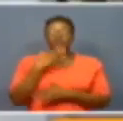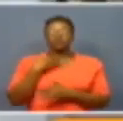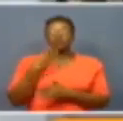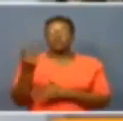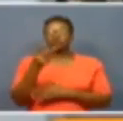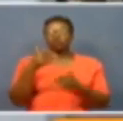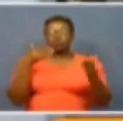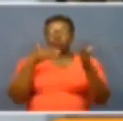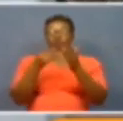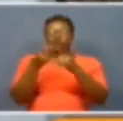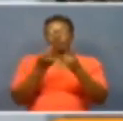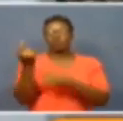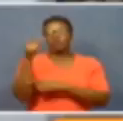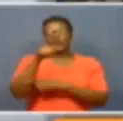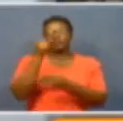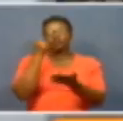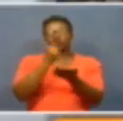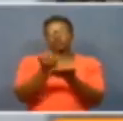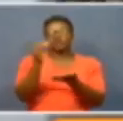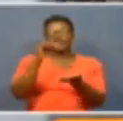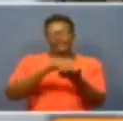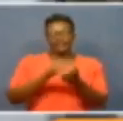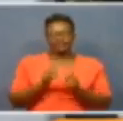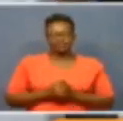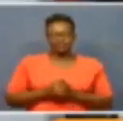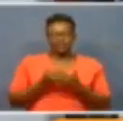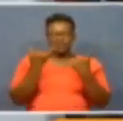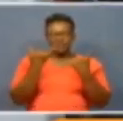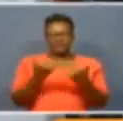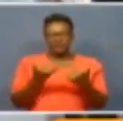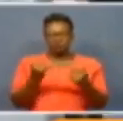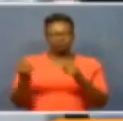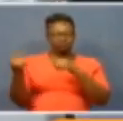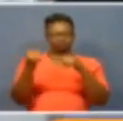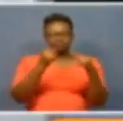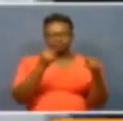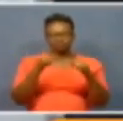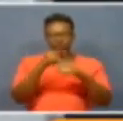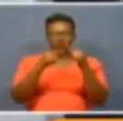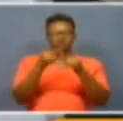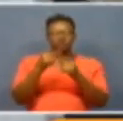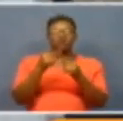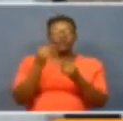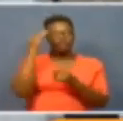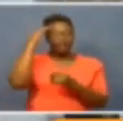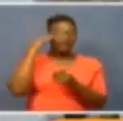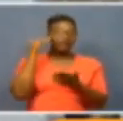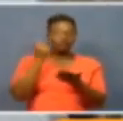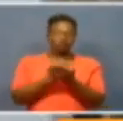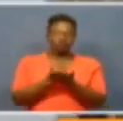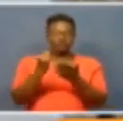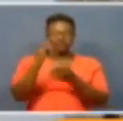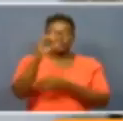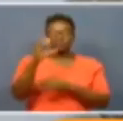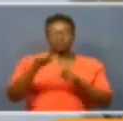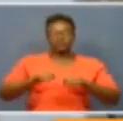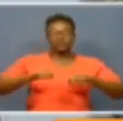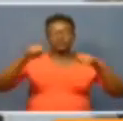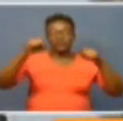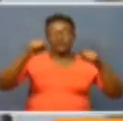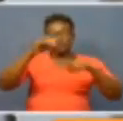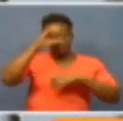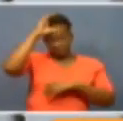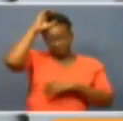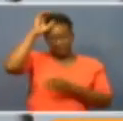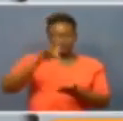so the standoff persists at the IEBC's nerve center, the anniversary towers, with IEBC Chair Wafula Chebukati insisting that the commissioners